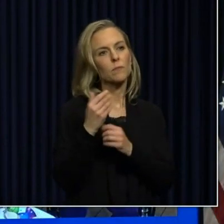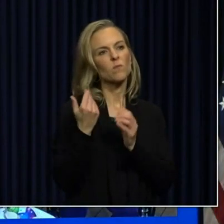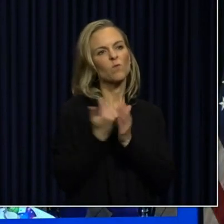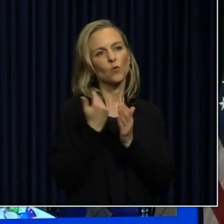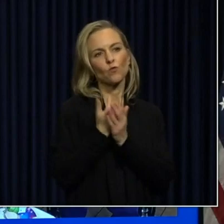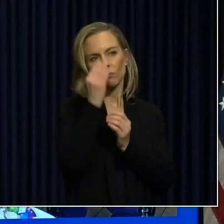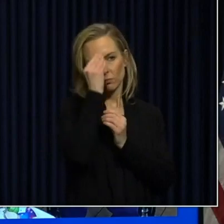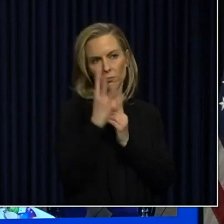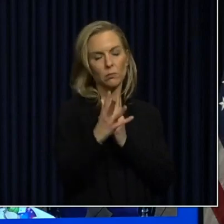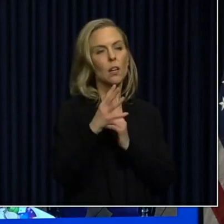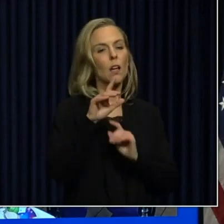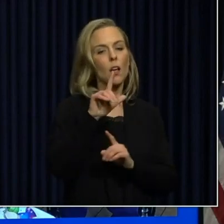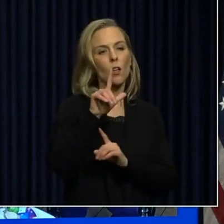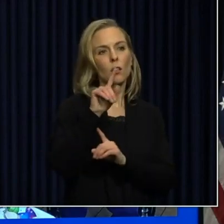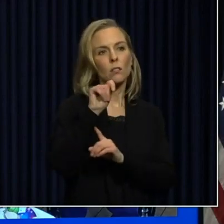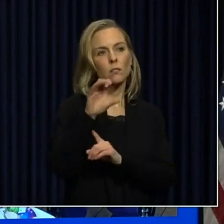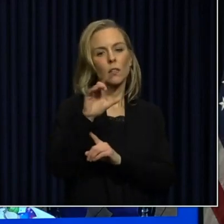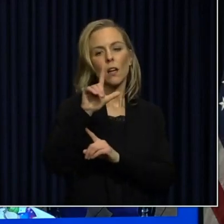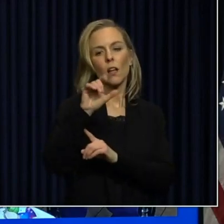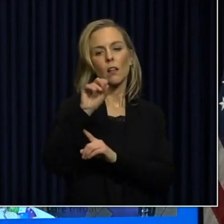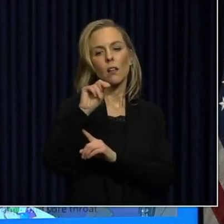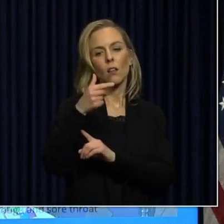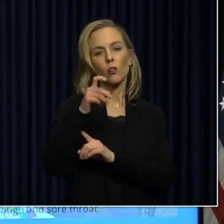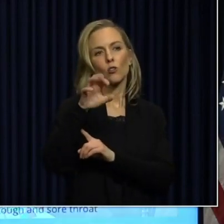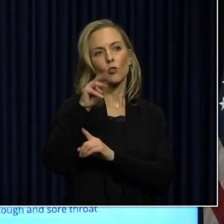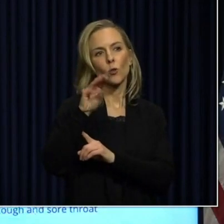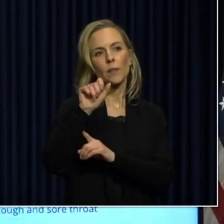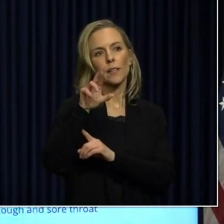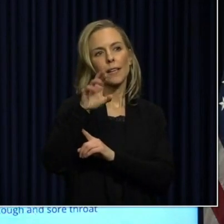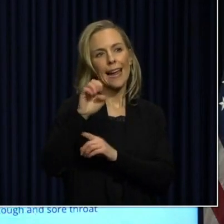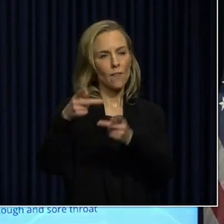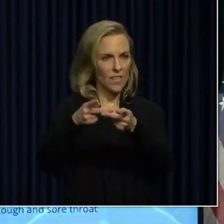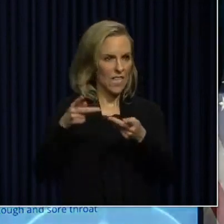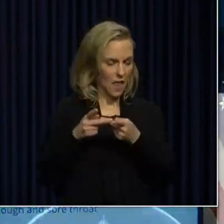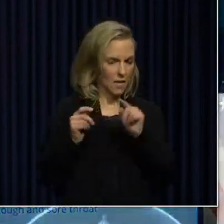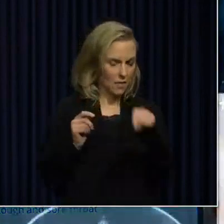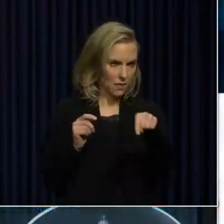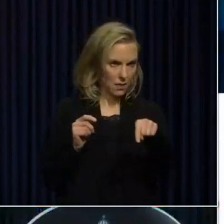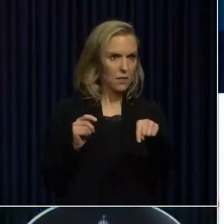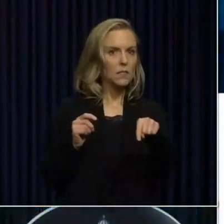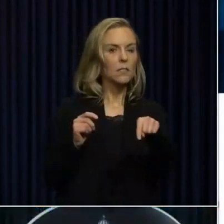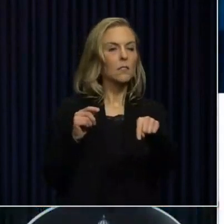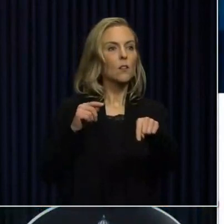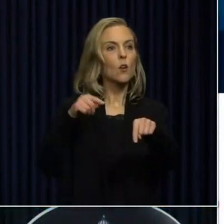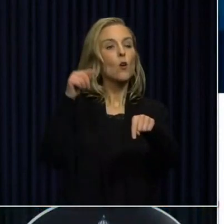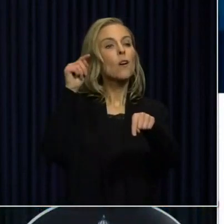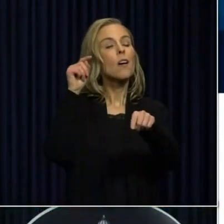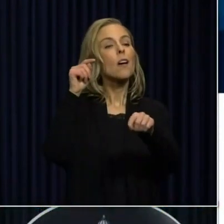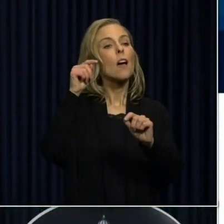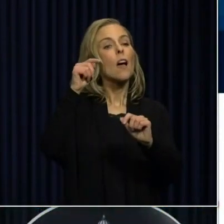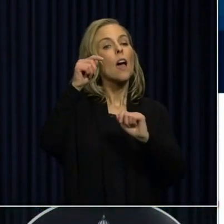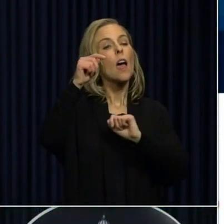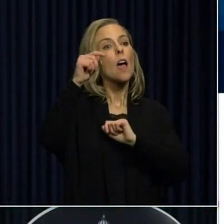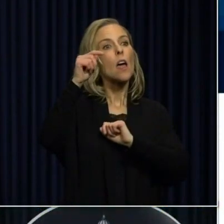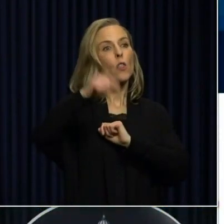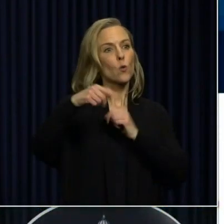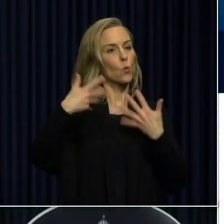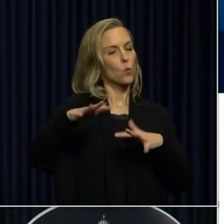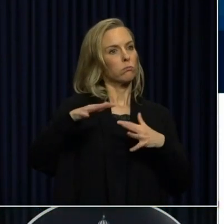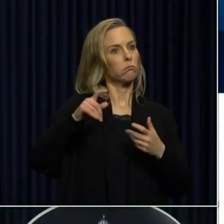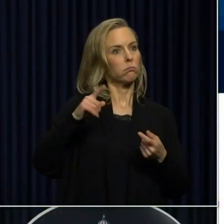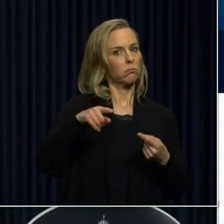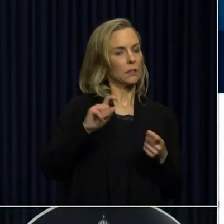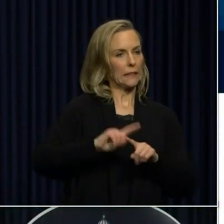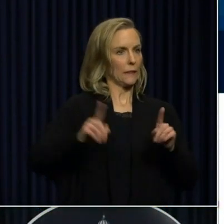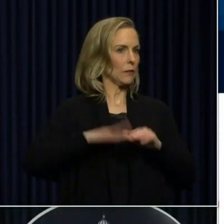day. Those are long-term care facilities, and that's because this is where the major change was from yesterday. We